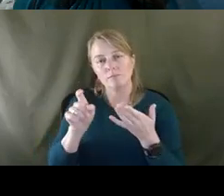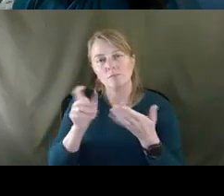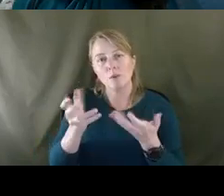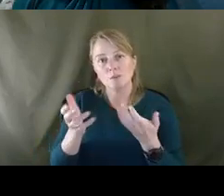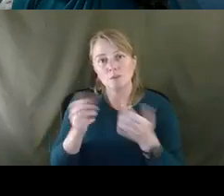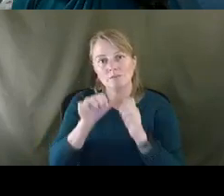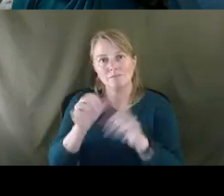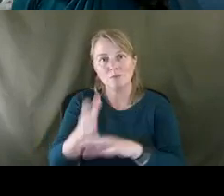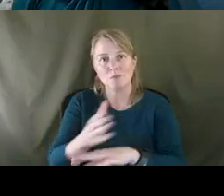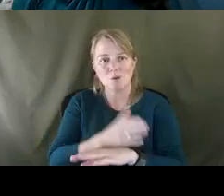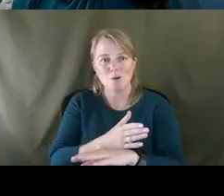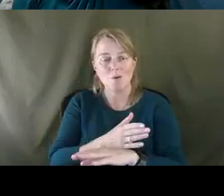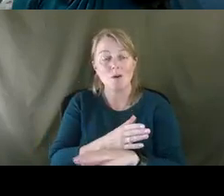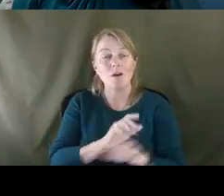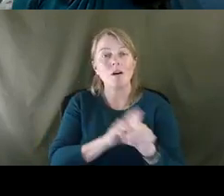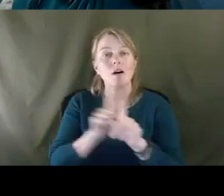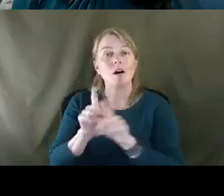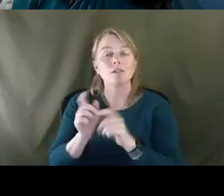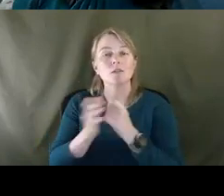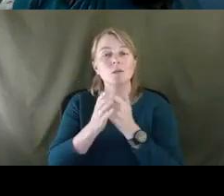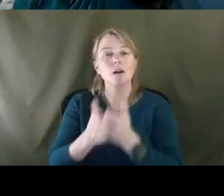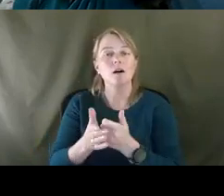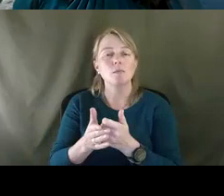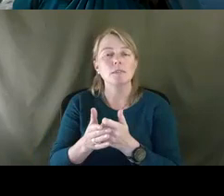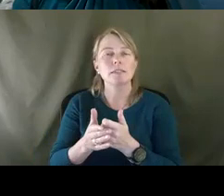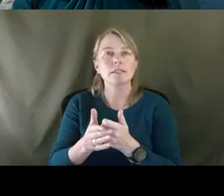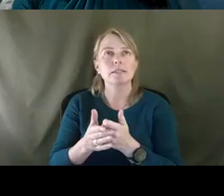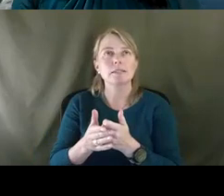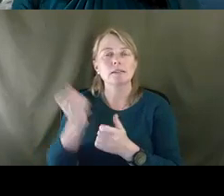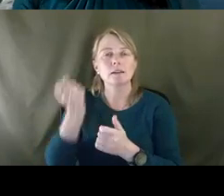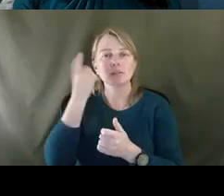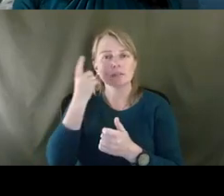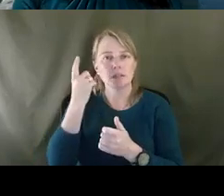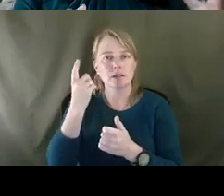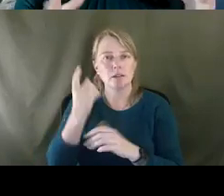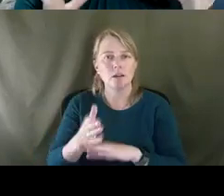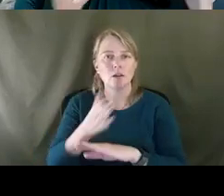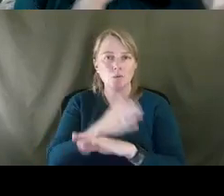leader. It also helps us with understanding the growth